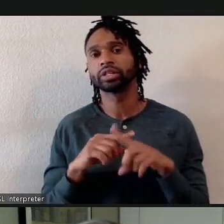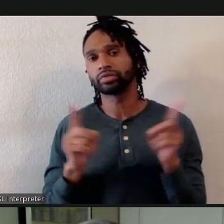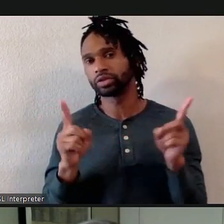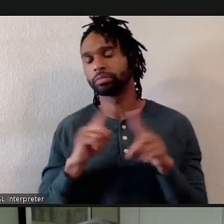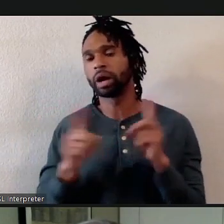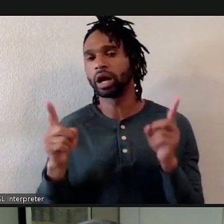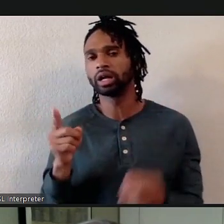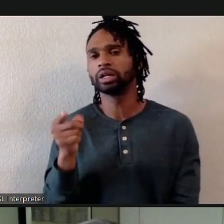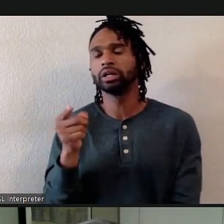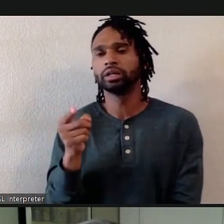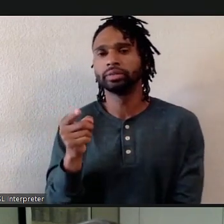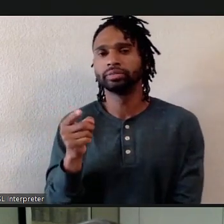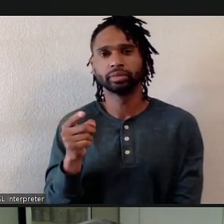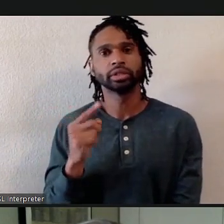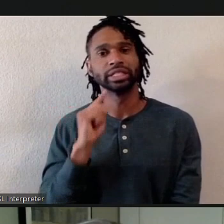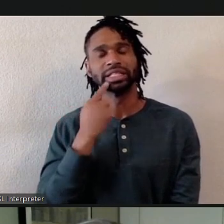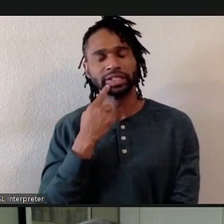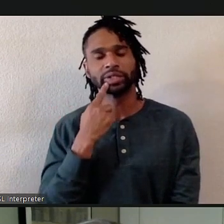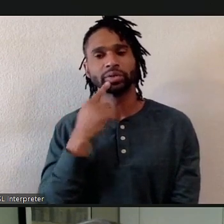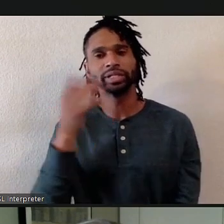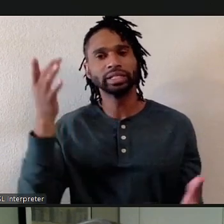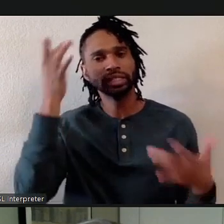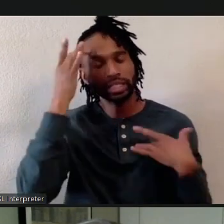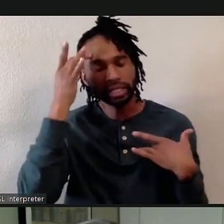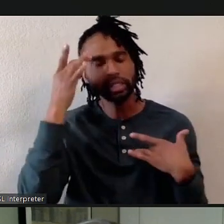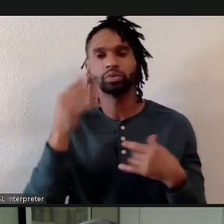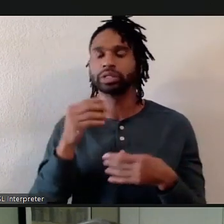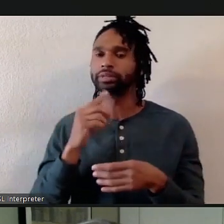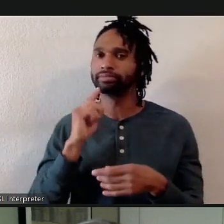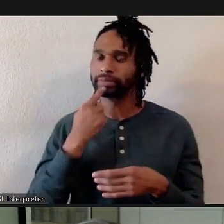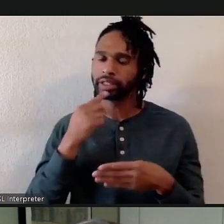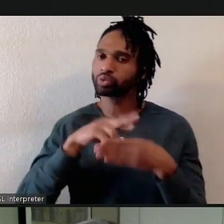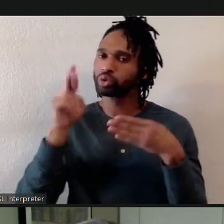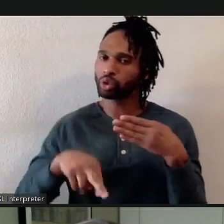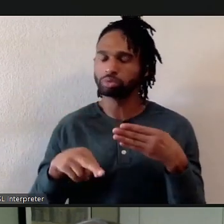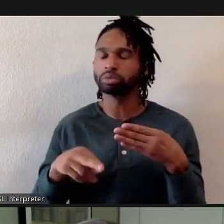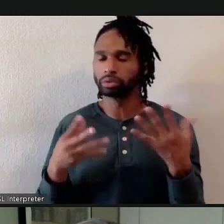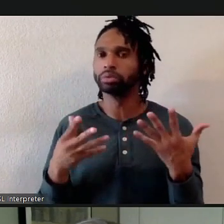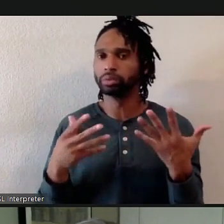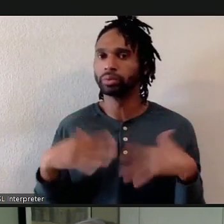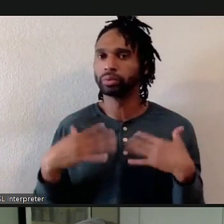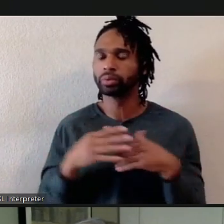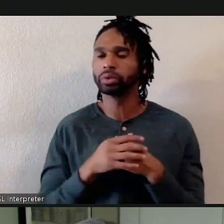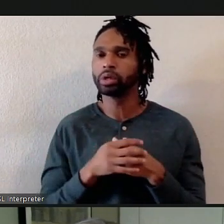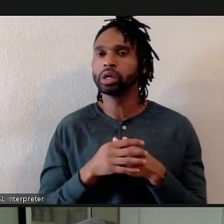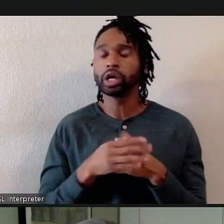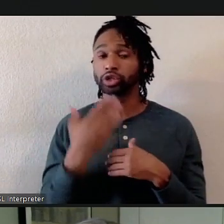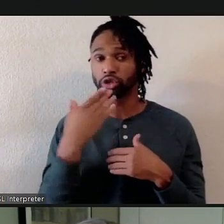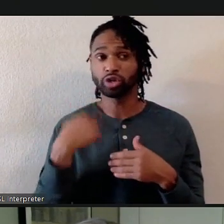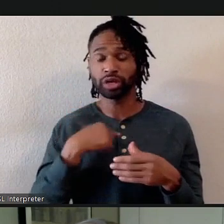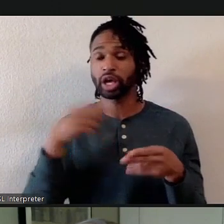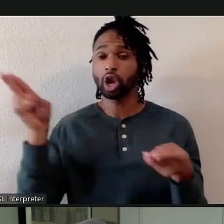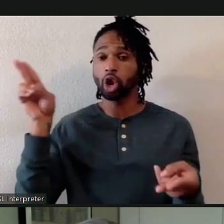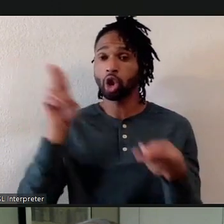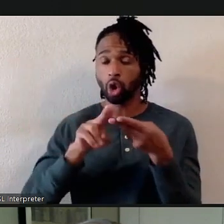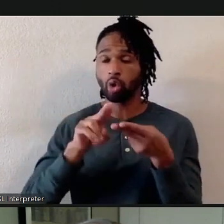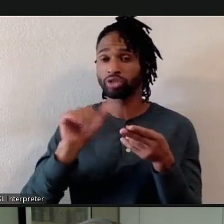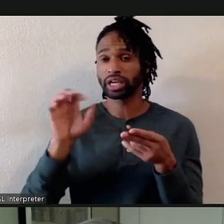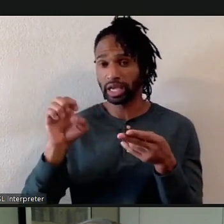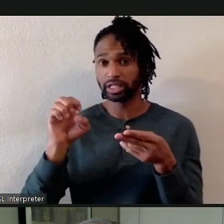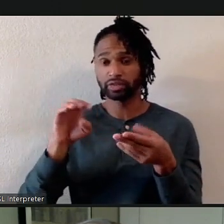a severe disease with severe outcomes, and it's good that we're able to lower the case fatality rate,